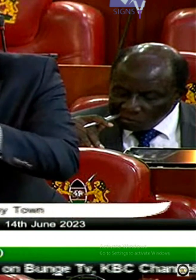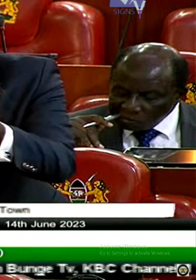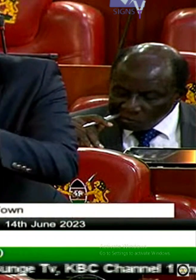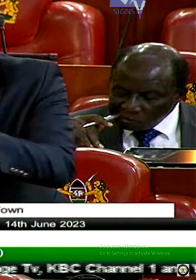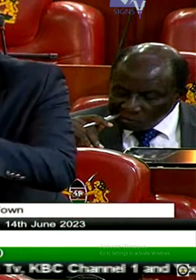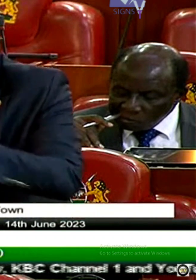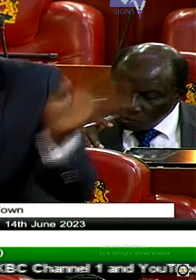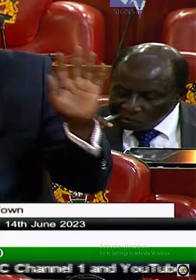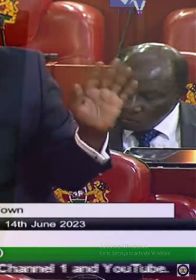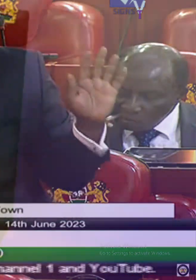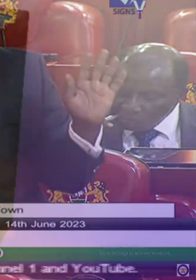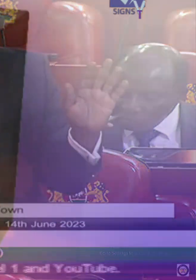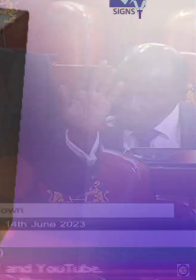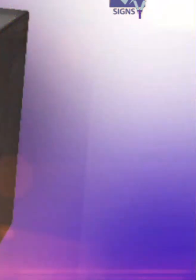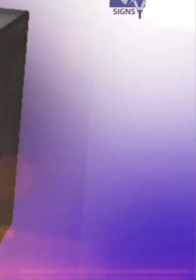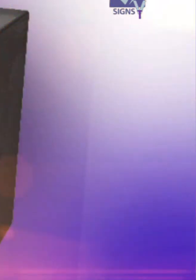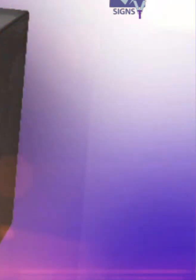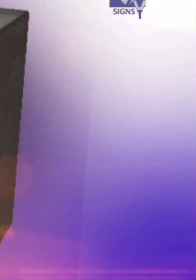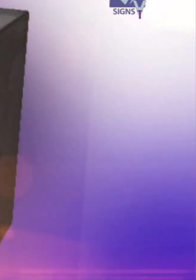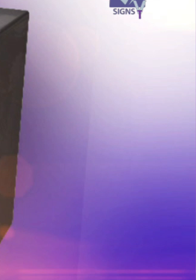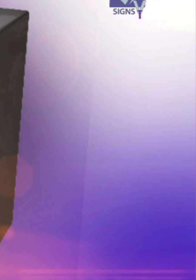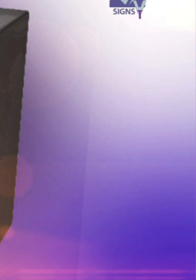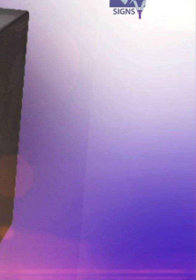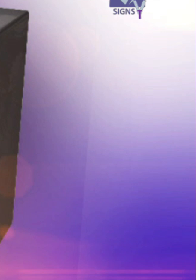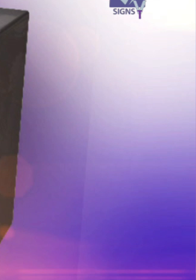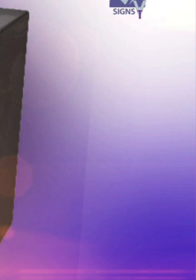and I believe on taxation, nobody should be saved.